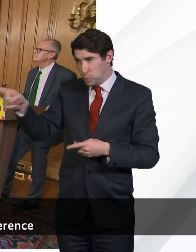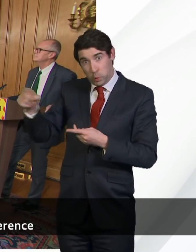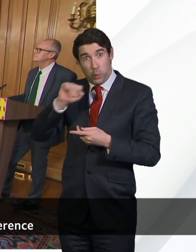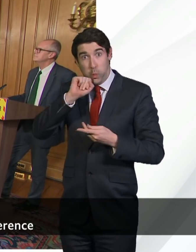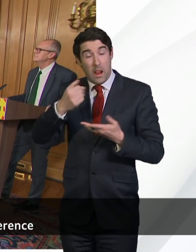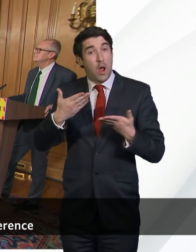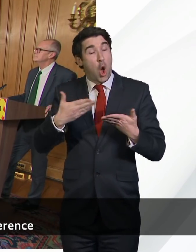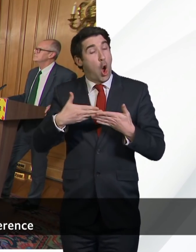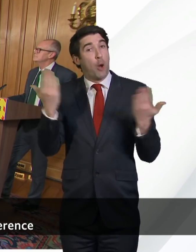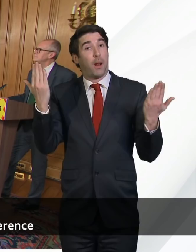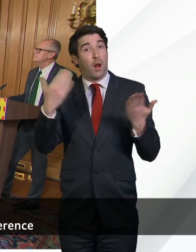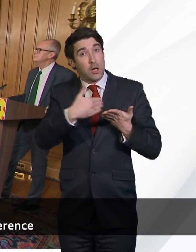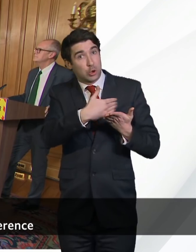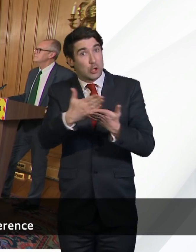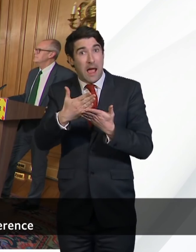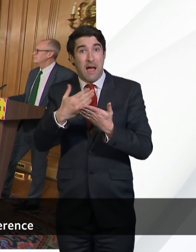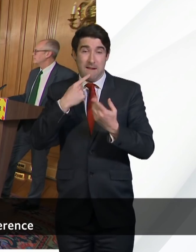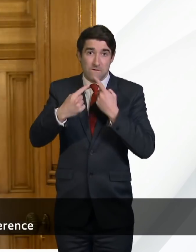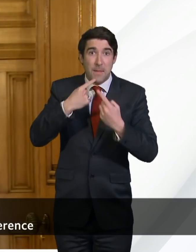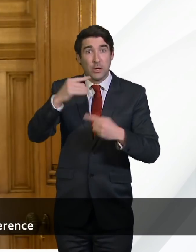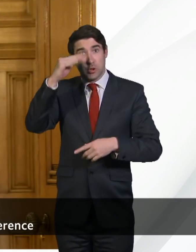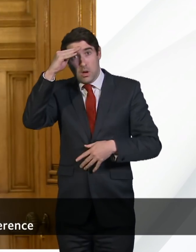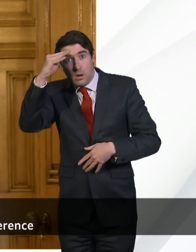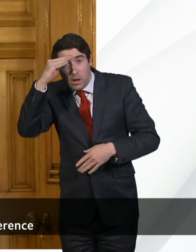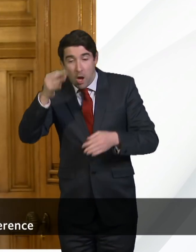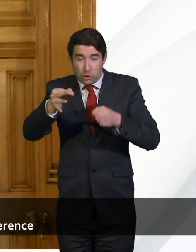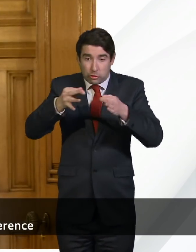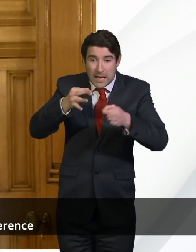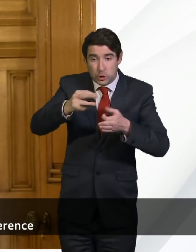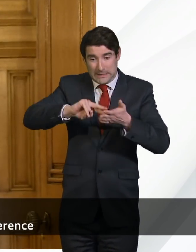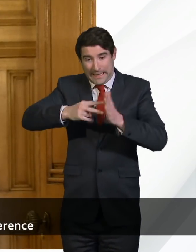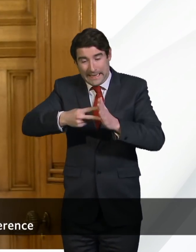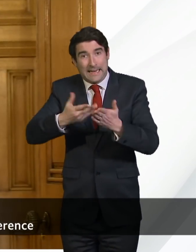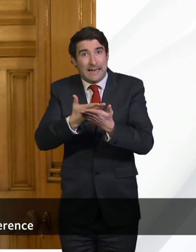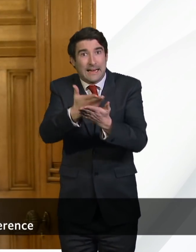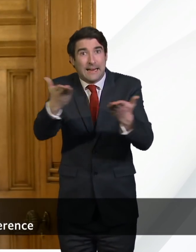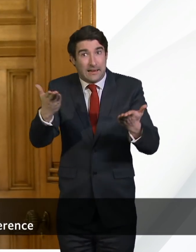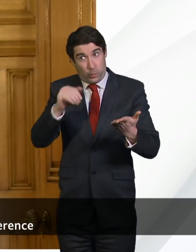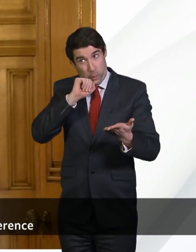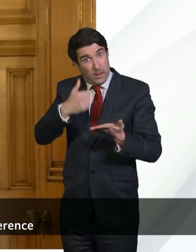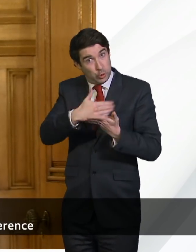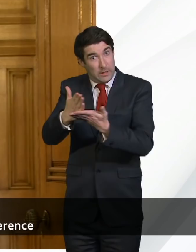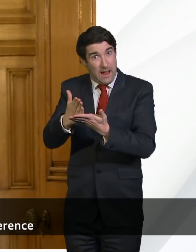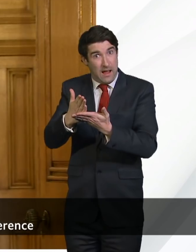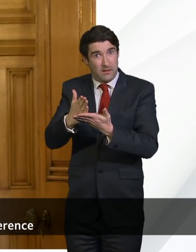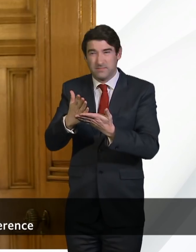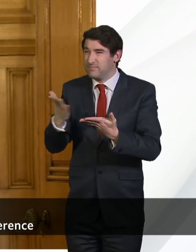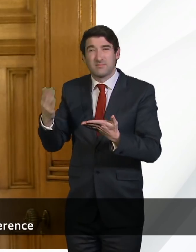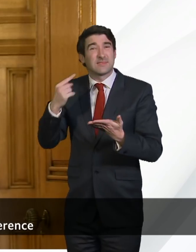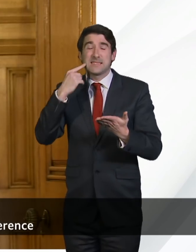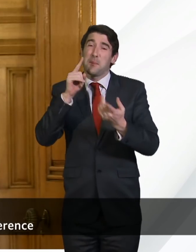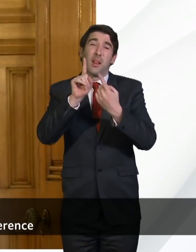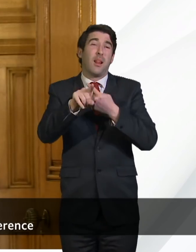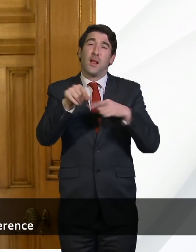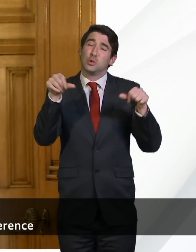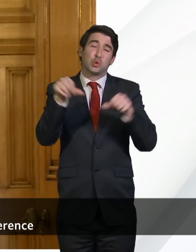about lifting the lockdown? Well, look, we'll make the right decisions at the right moment, and we'll be guided by the science. I think that's really all I'd say at